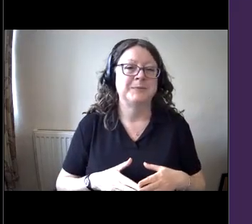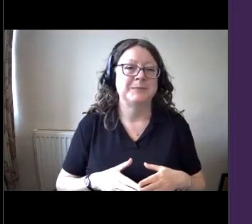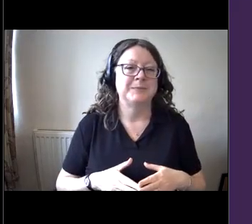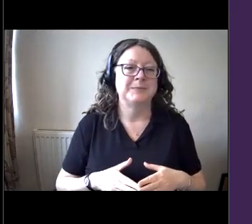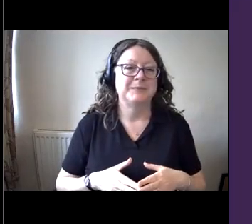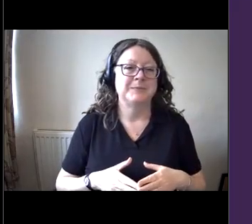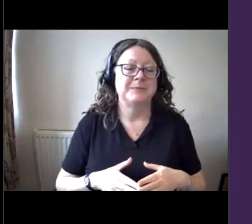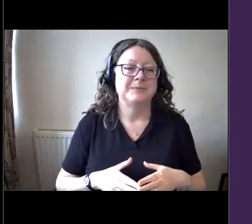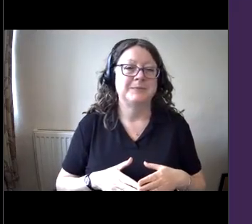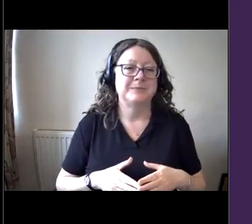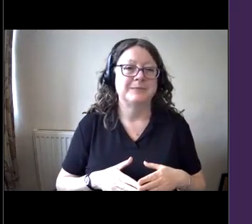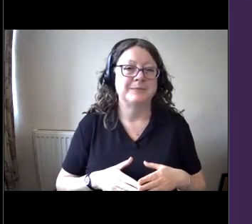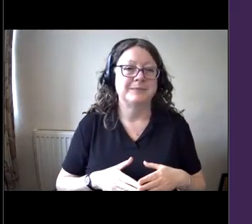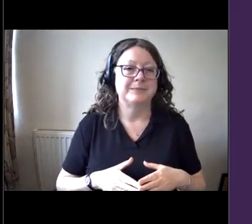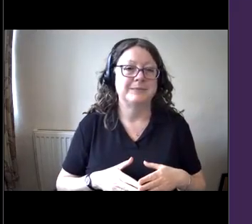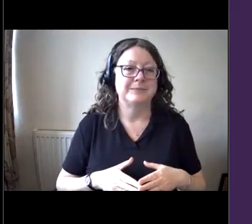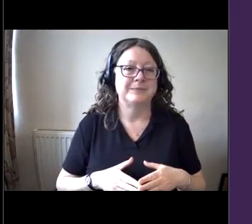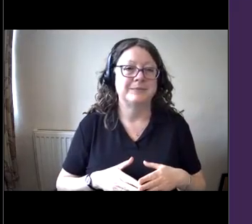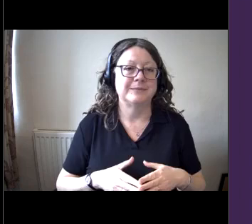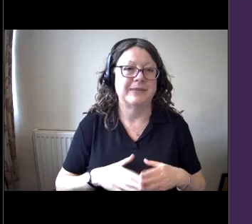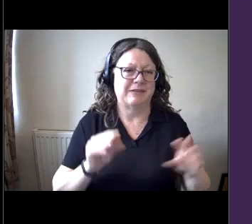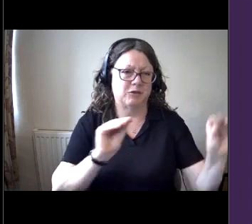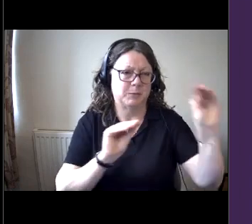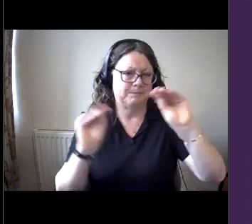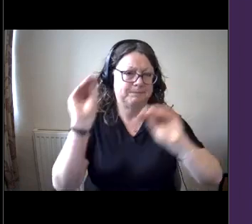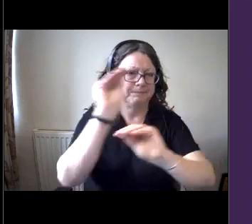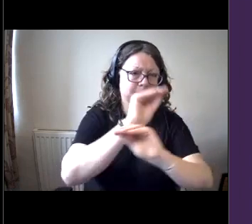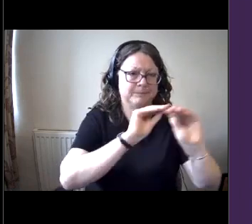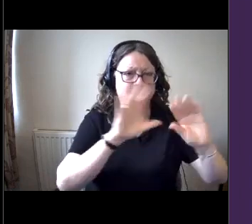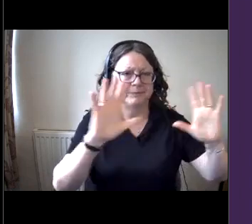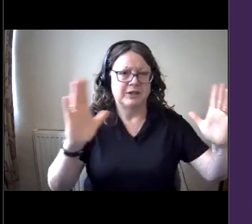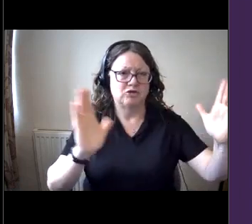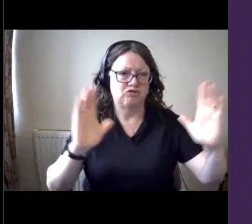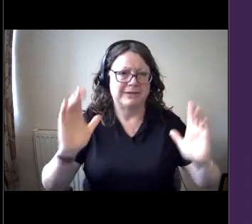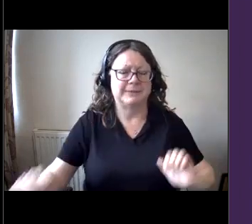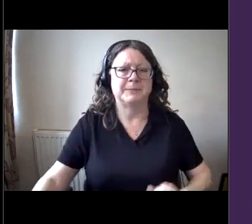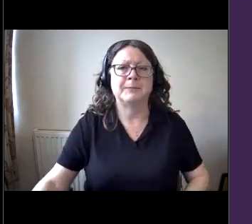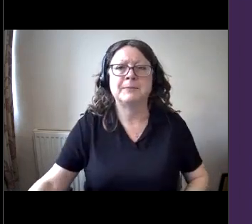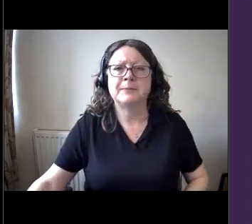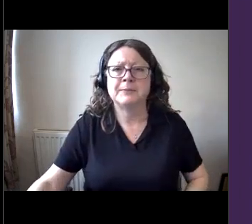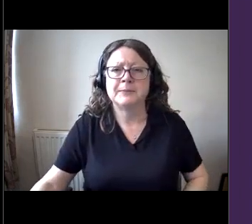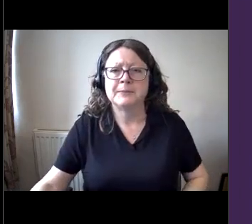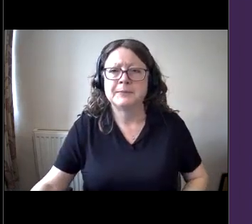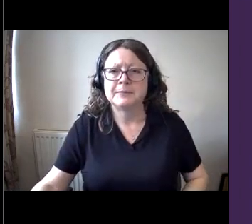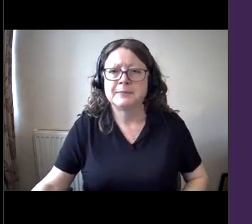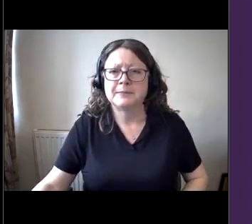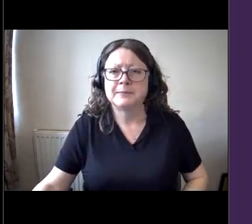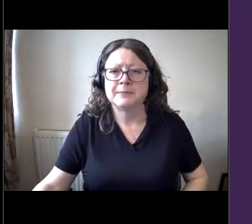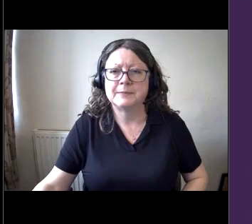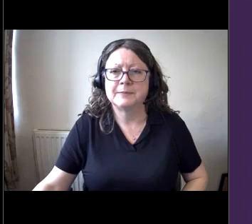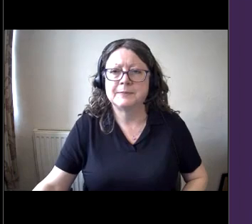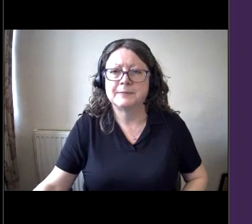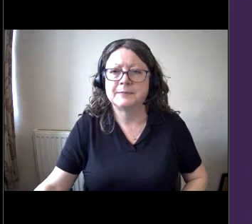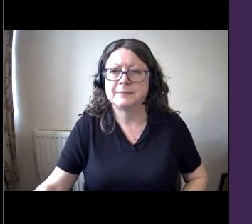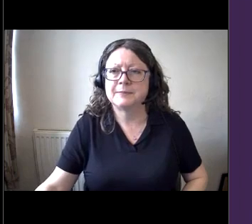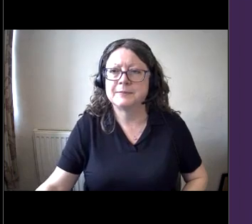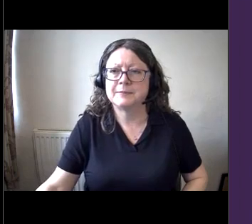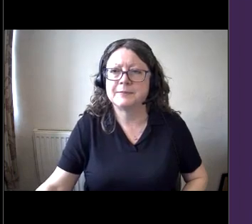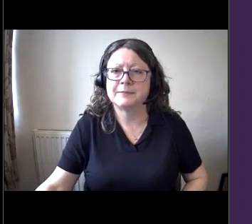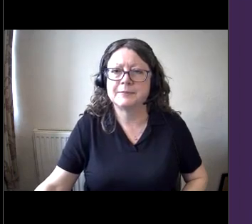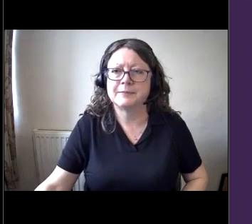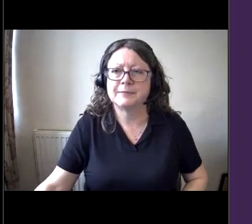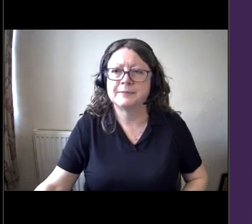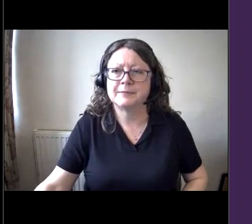Sorry, I'm just going to move a few things around on my screen. It's a bit distracting there. So thank you for today. Yes, so we're going to be looking